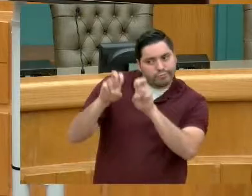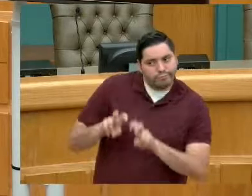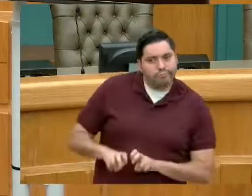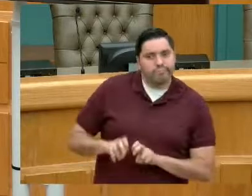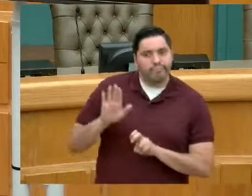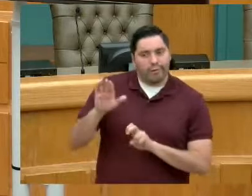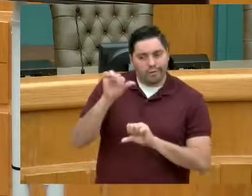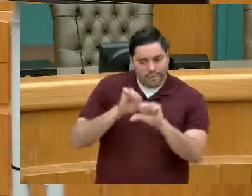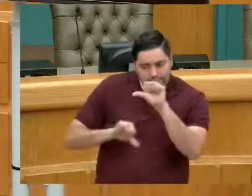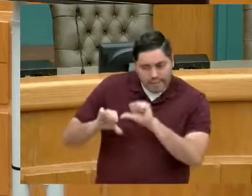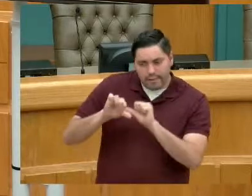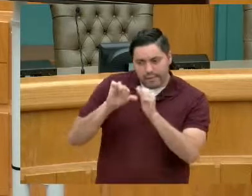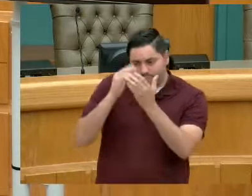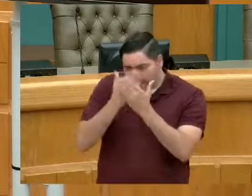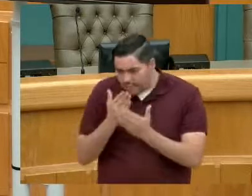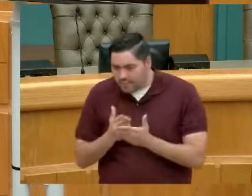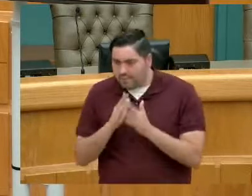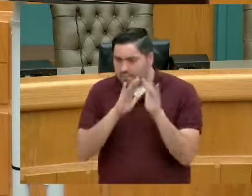and